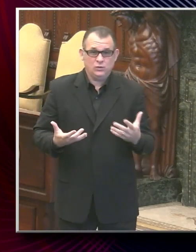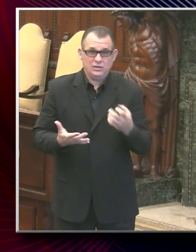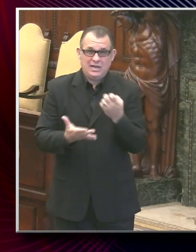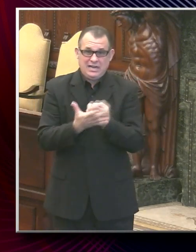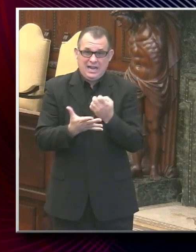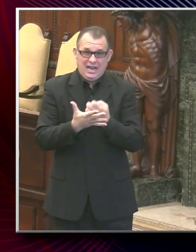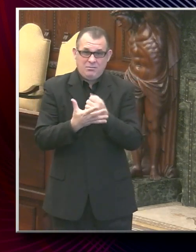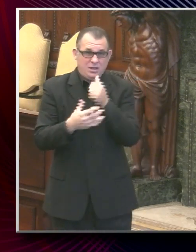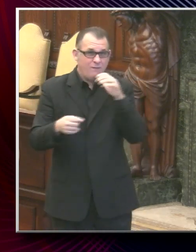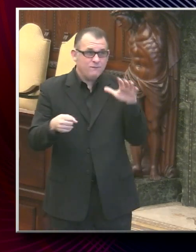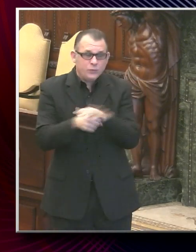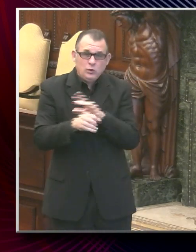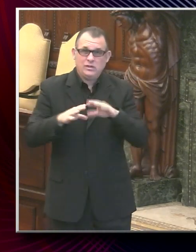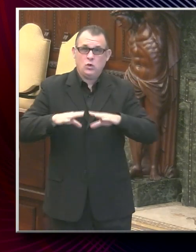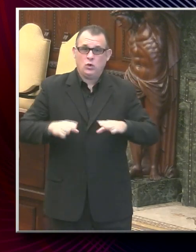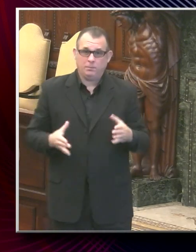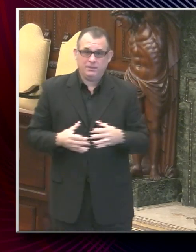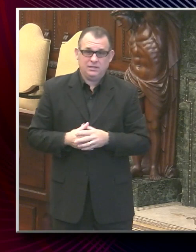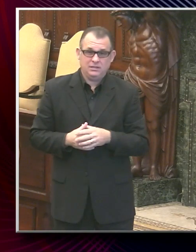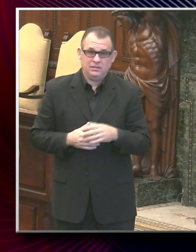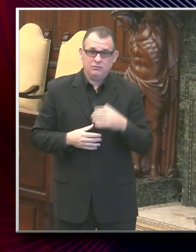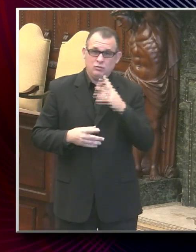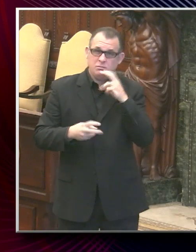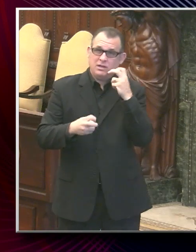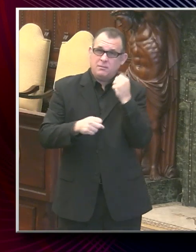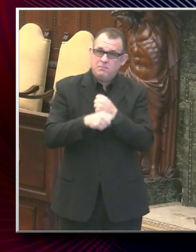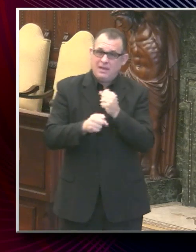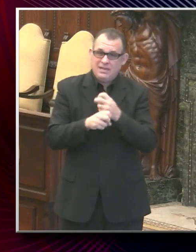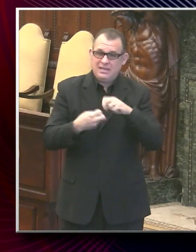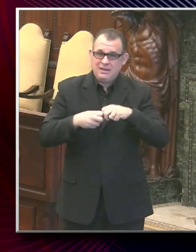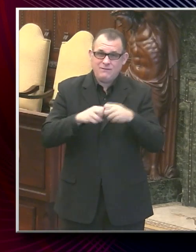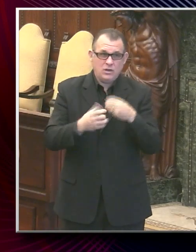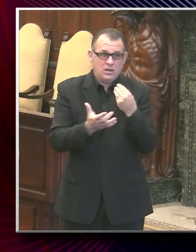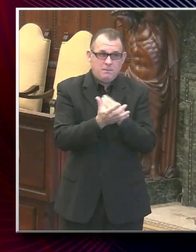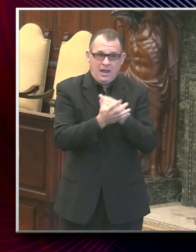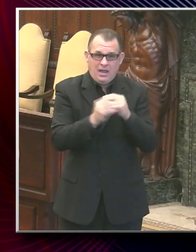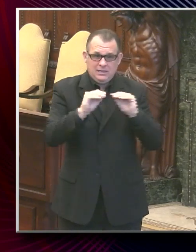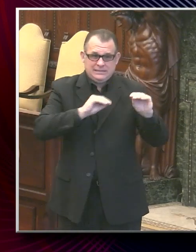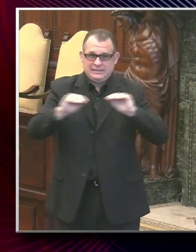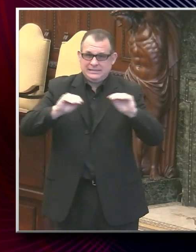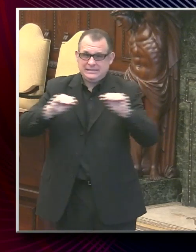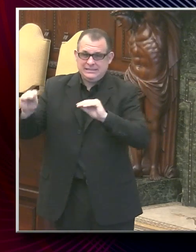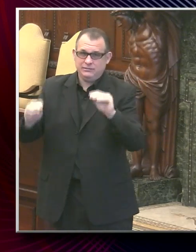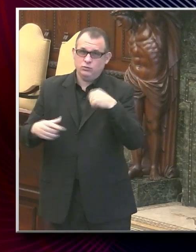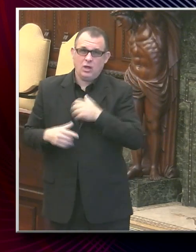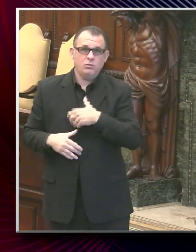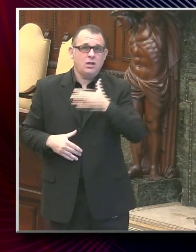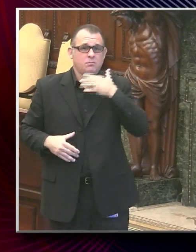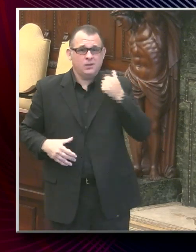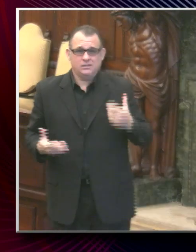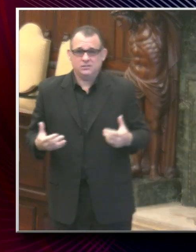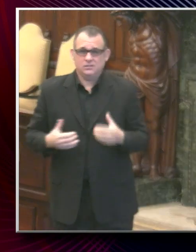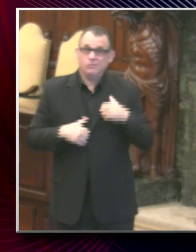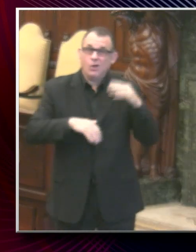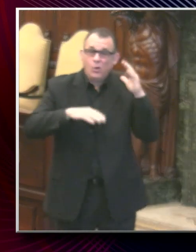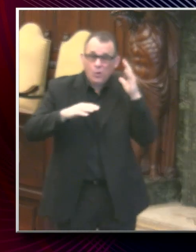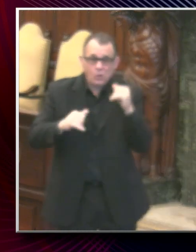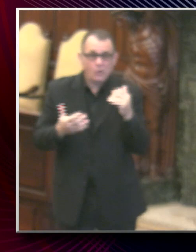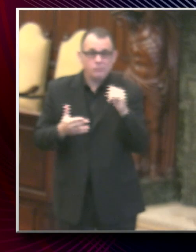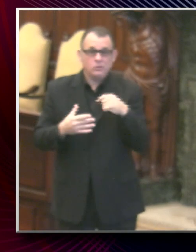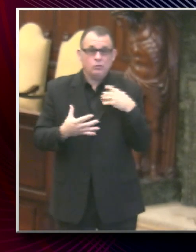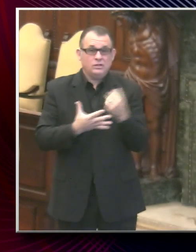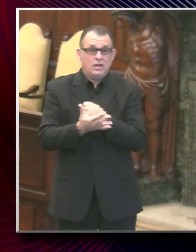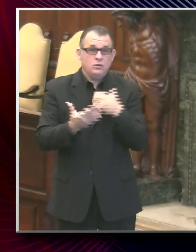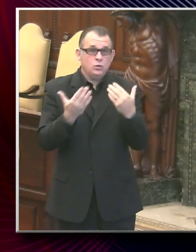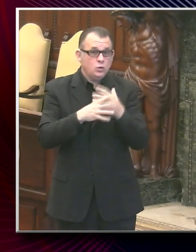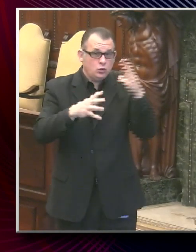open phase, it's going to make it difficult to generate revenue, and we'll do our best. And hopefully at some point in time, we get a new president and